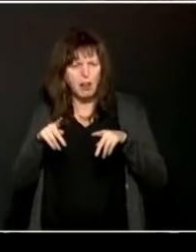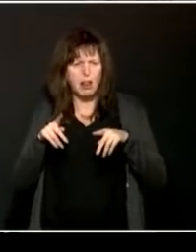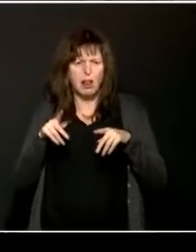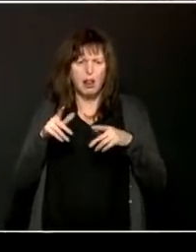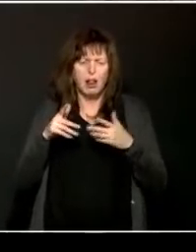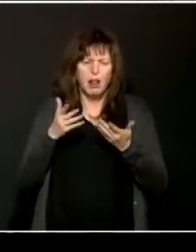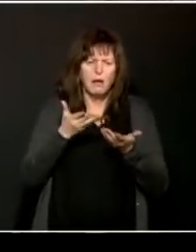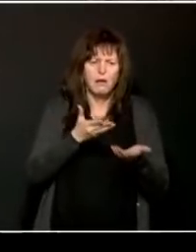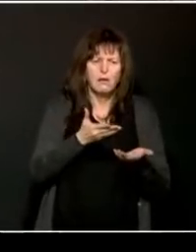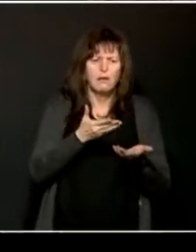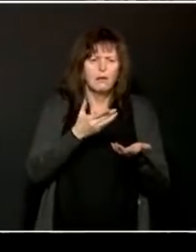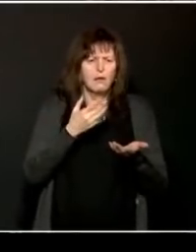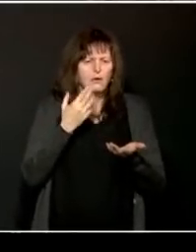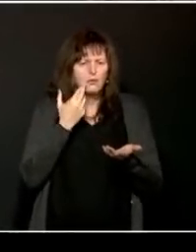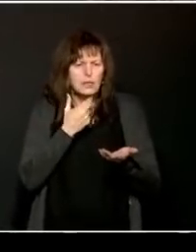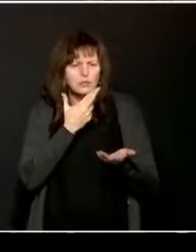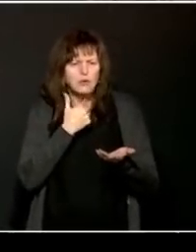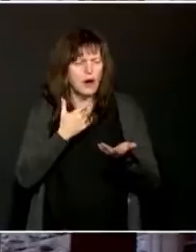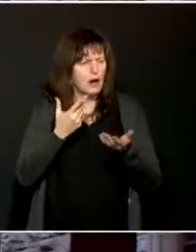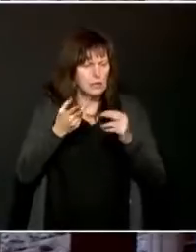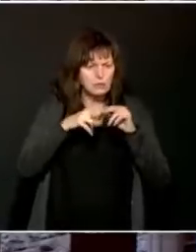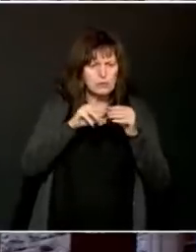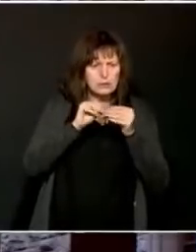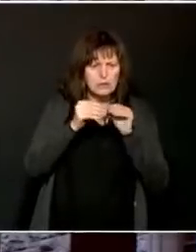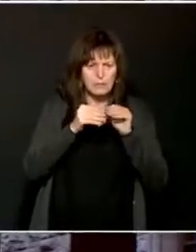logic behind that.